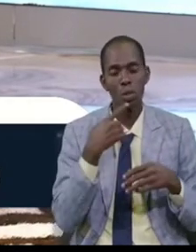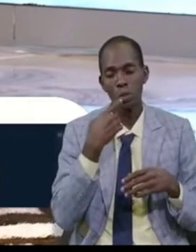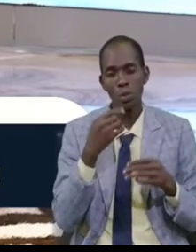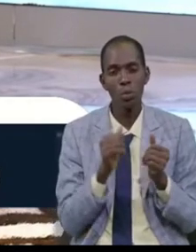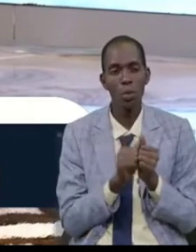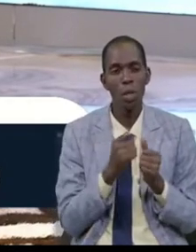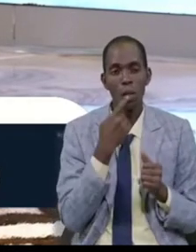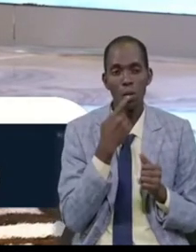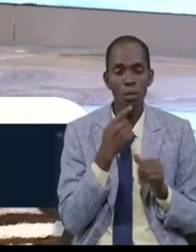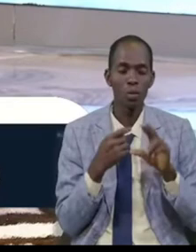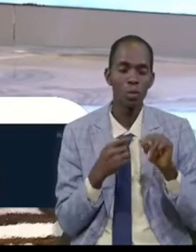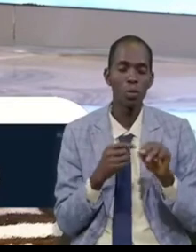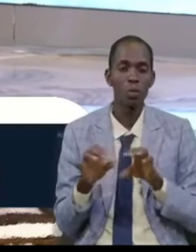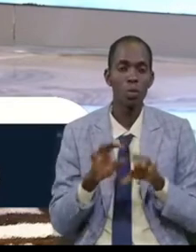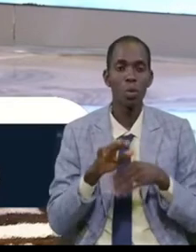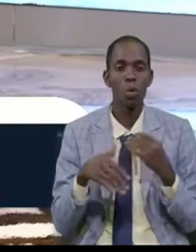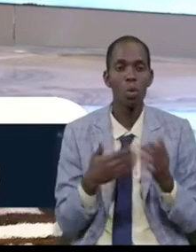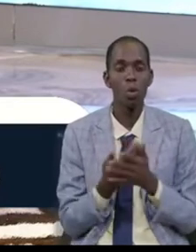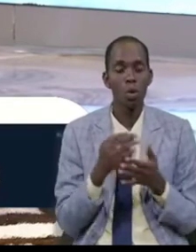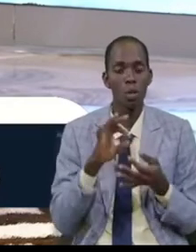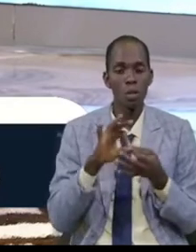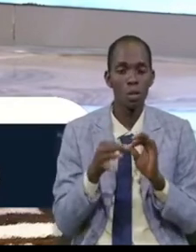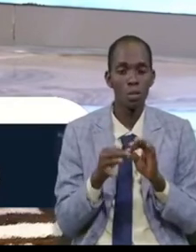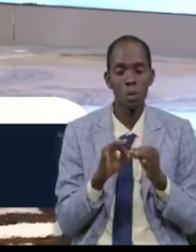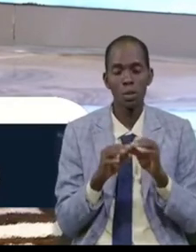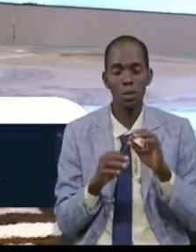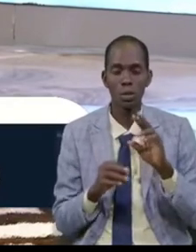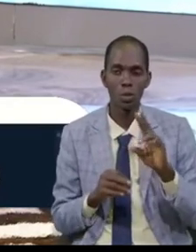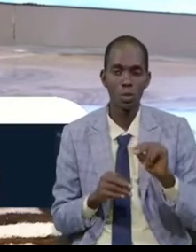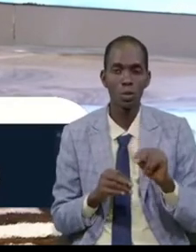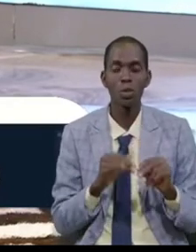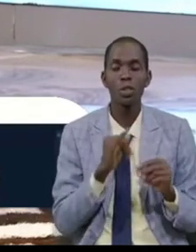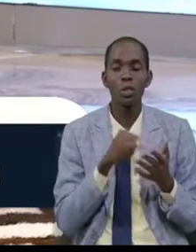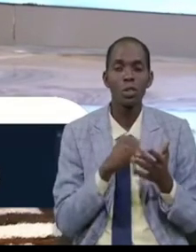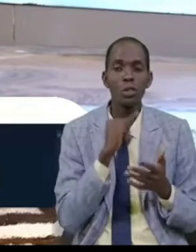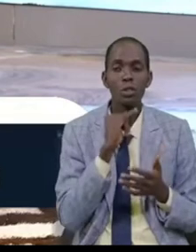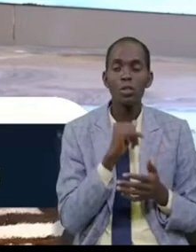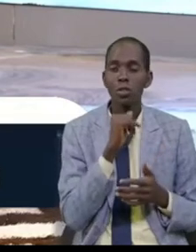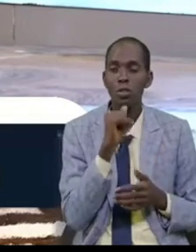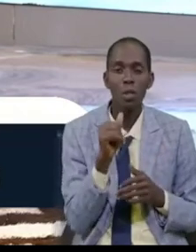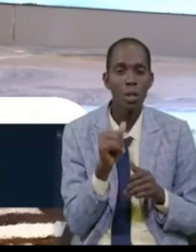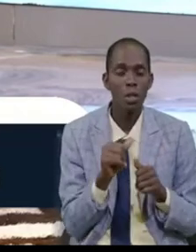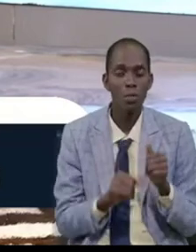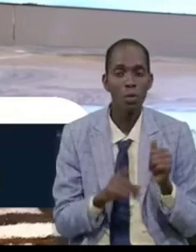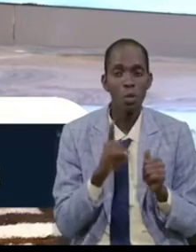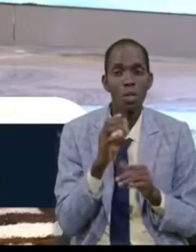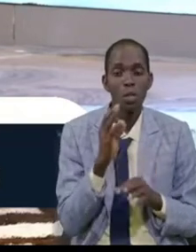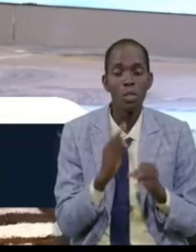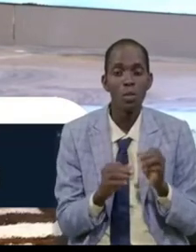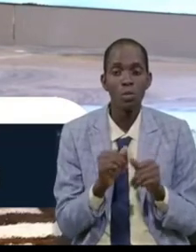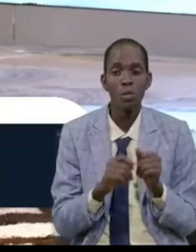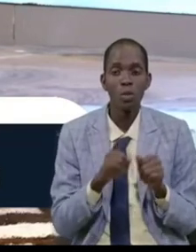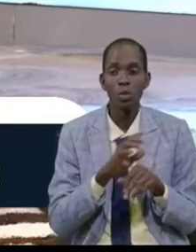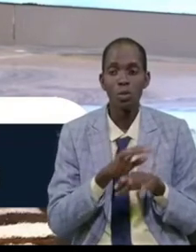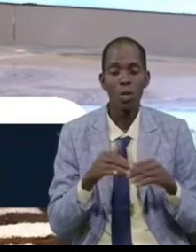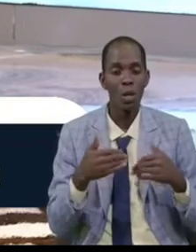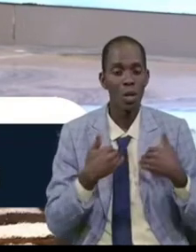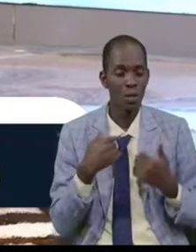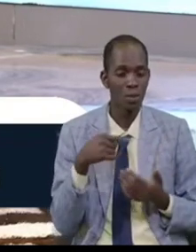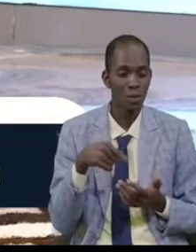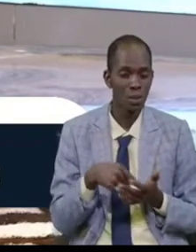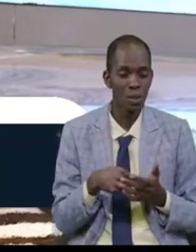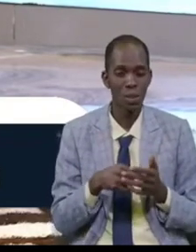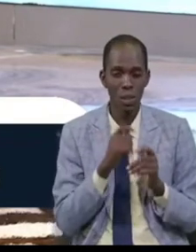interpret? The answer is no. Well, if not everybody, if everybody does not have all these